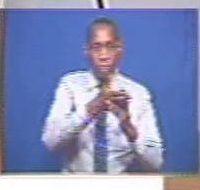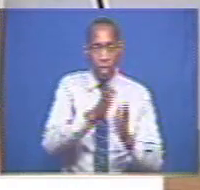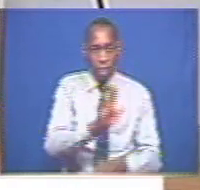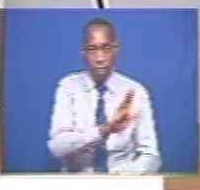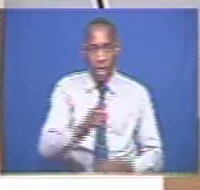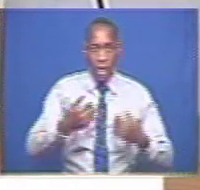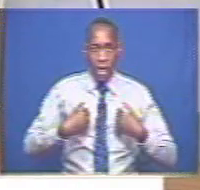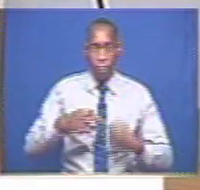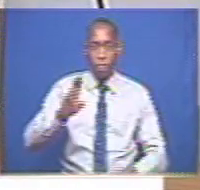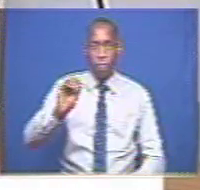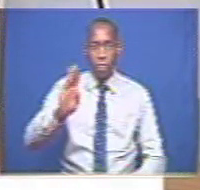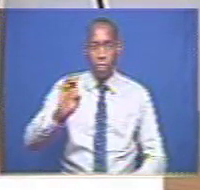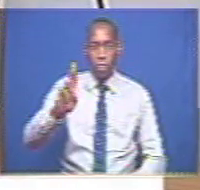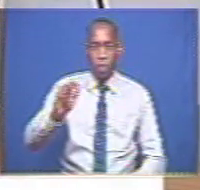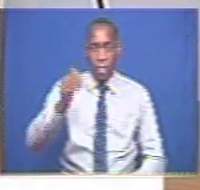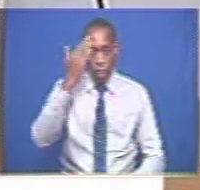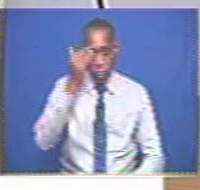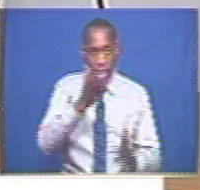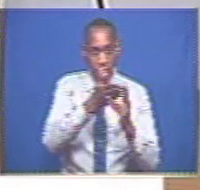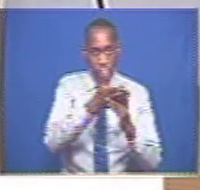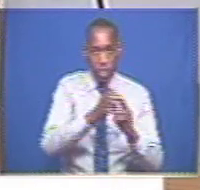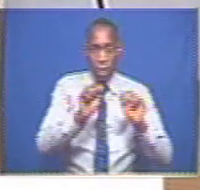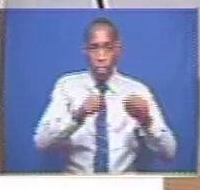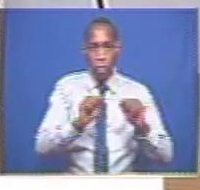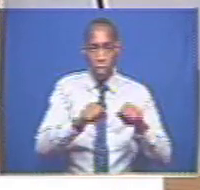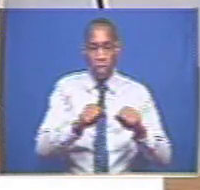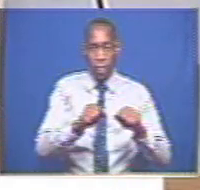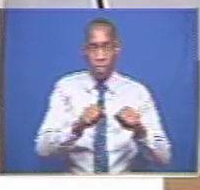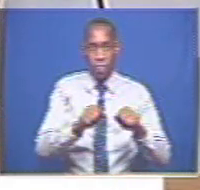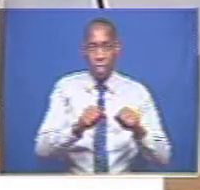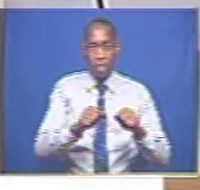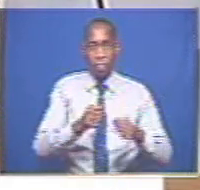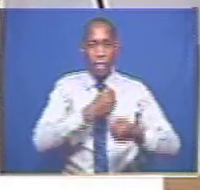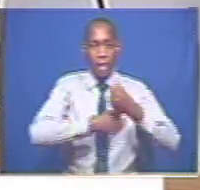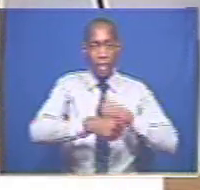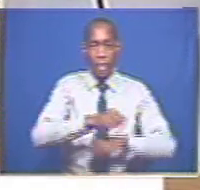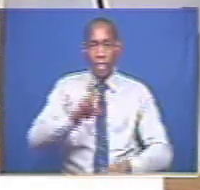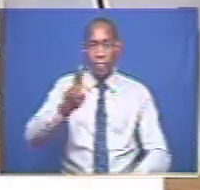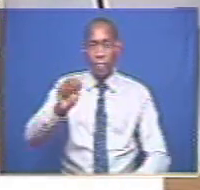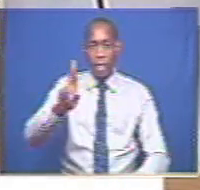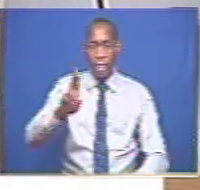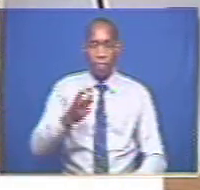Robert Osoro. And the reason he's seated in between there is so that he can act as a VAR.